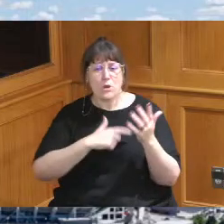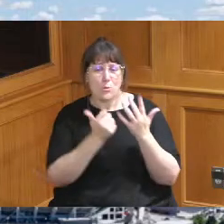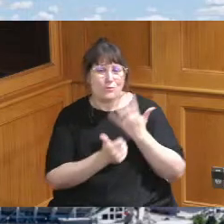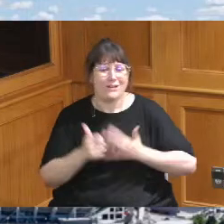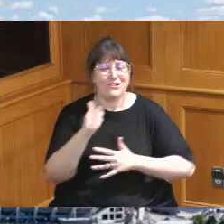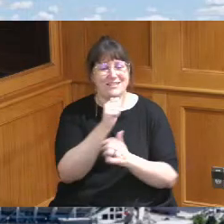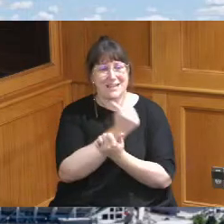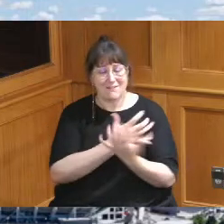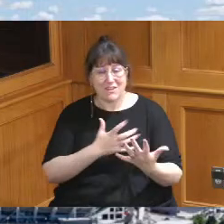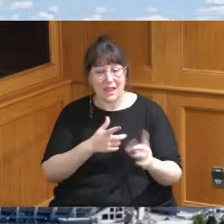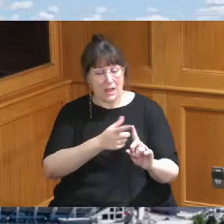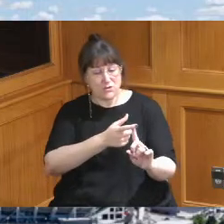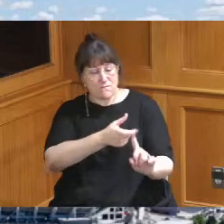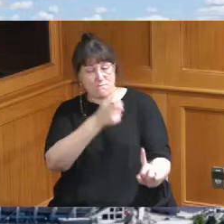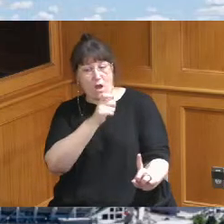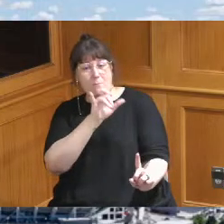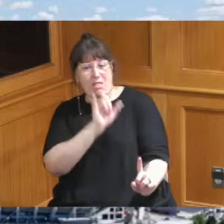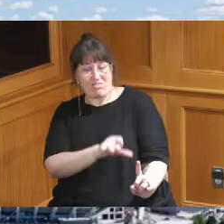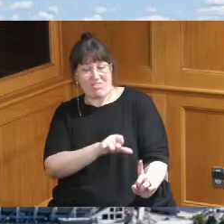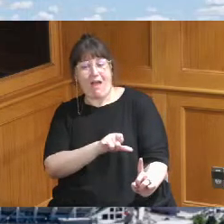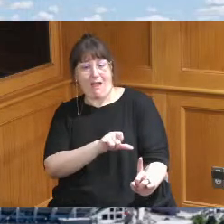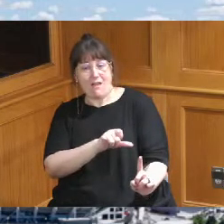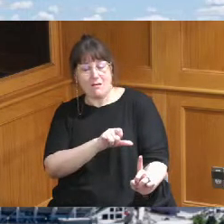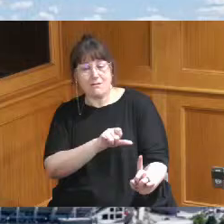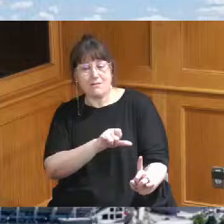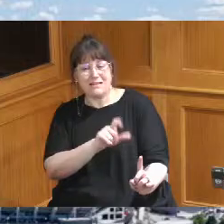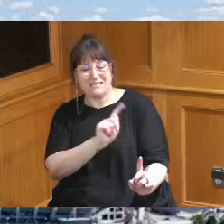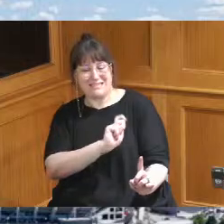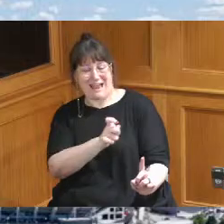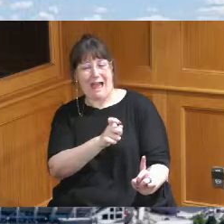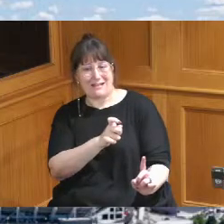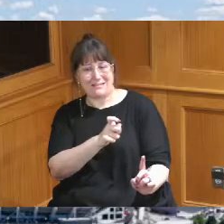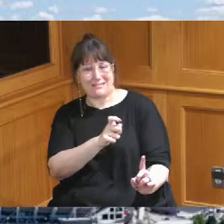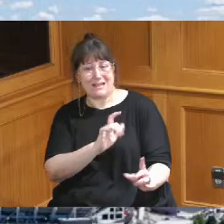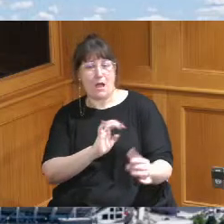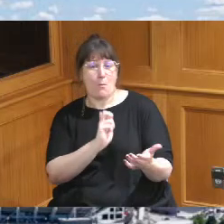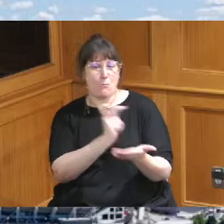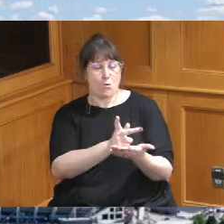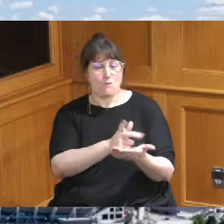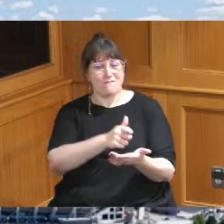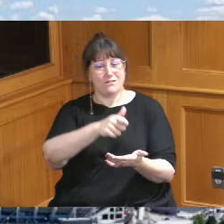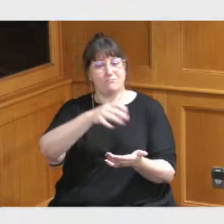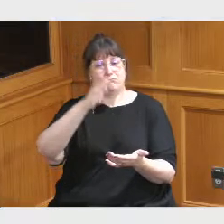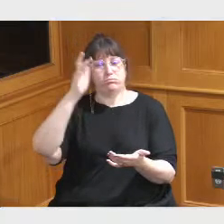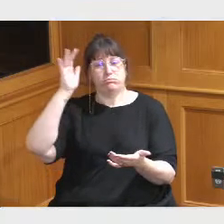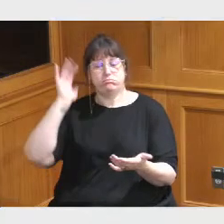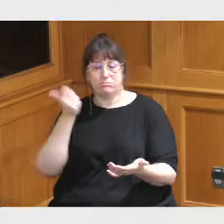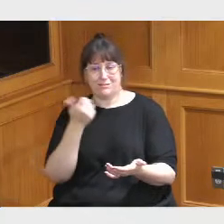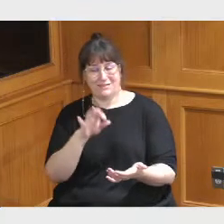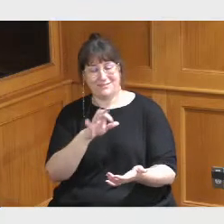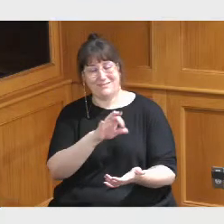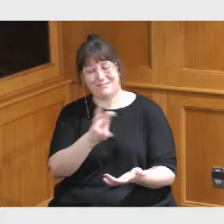those are paid from that 1/2 cent sales tax approved back in 1996.